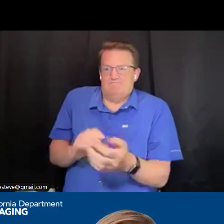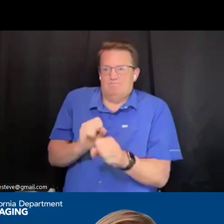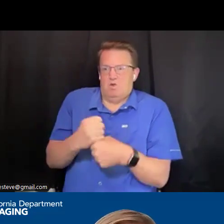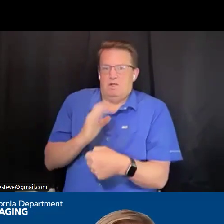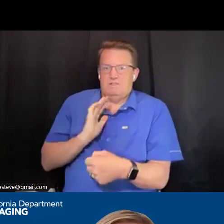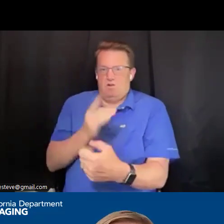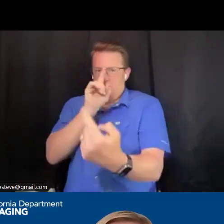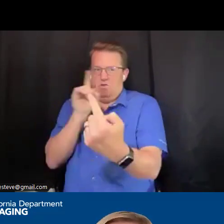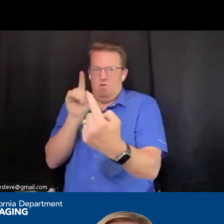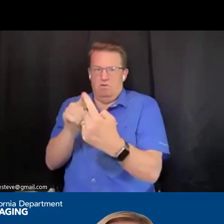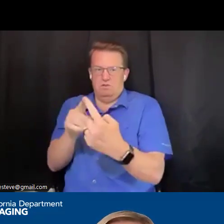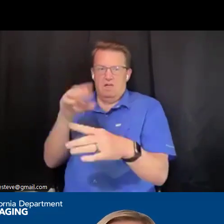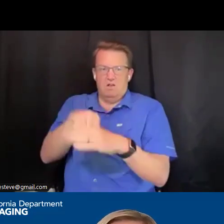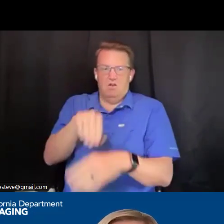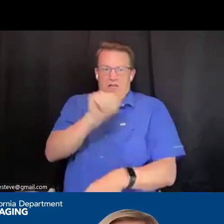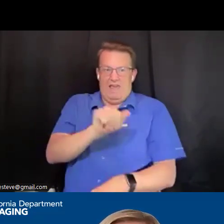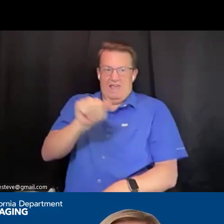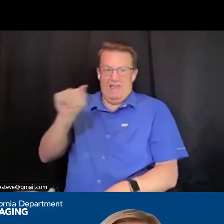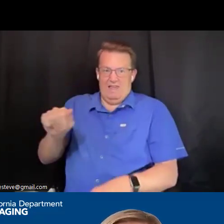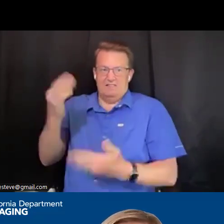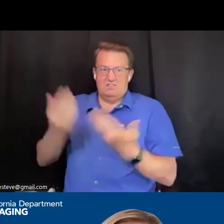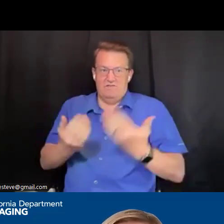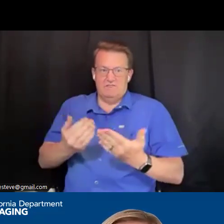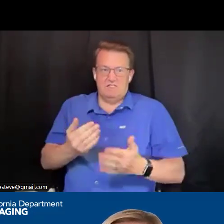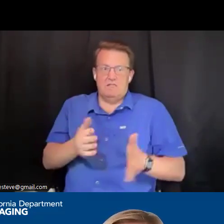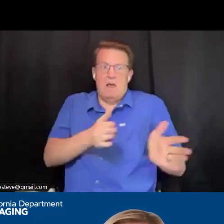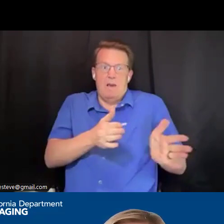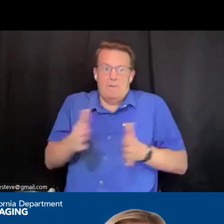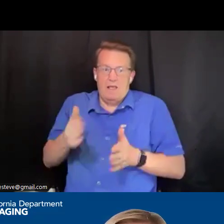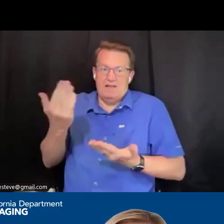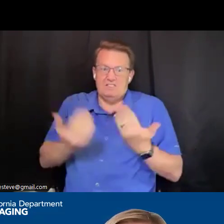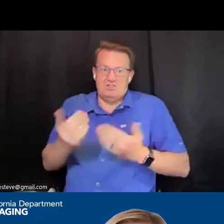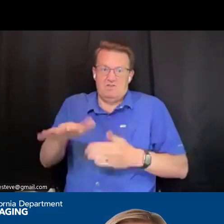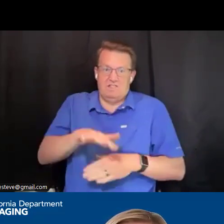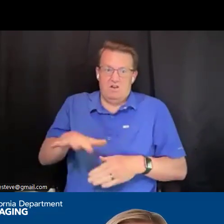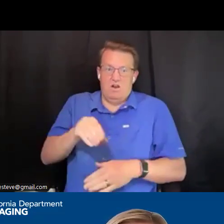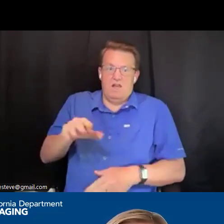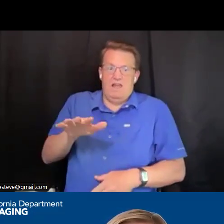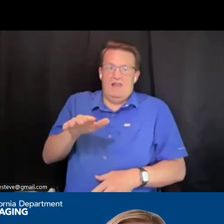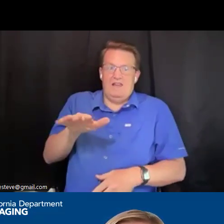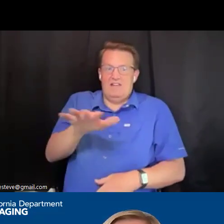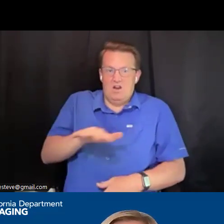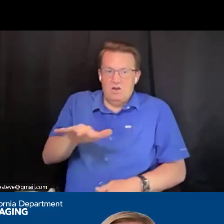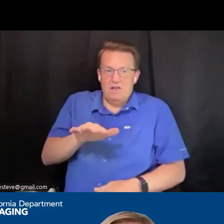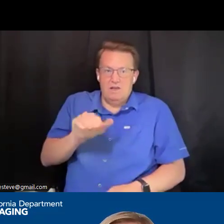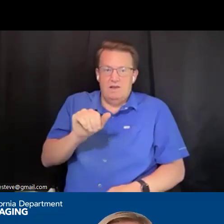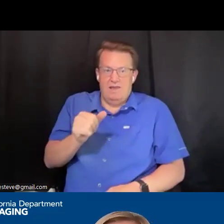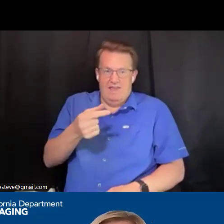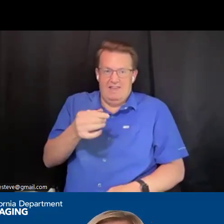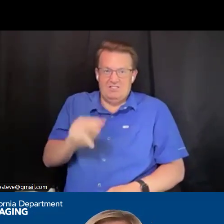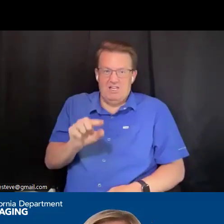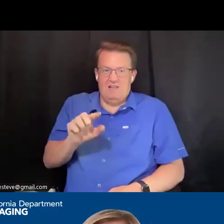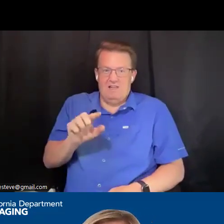AAA services, planning and service area and area agency on aging designations, and updates